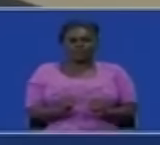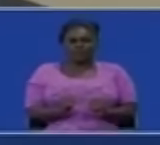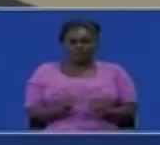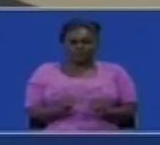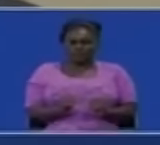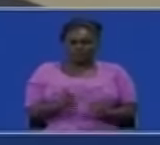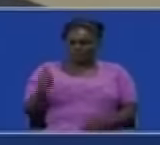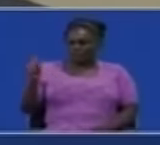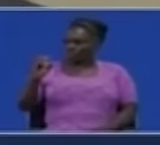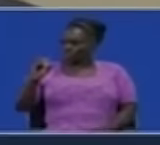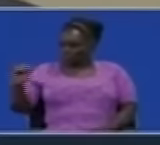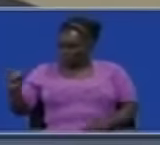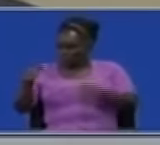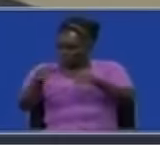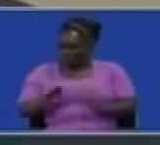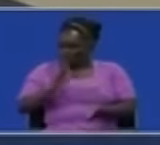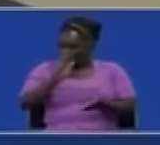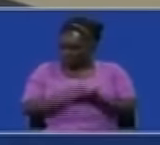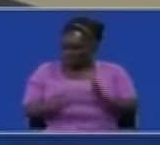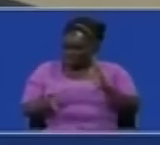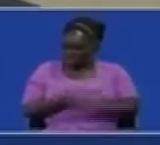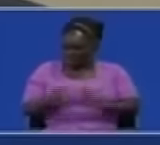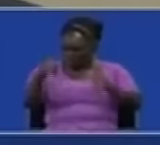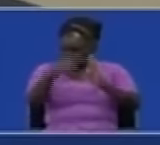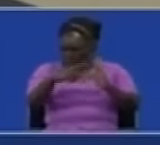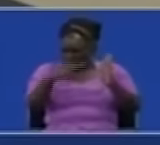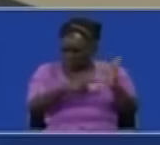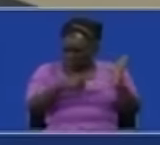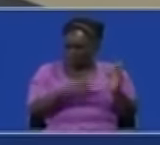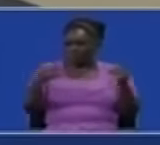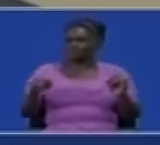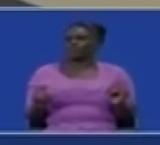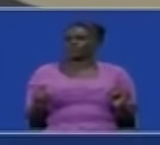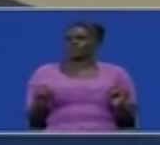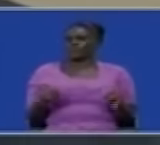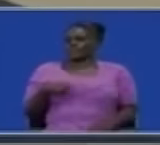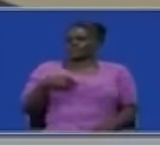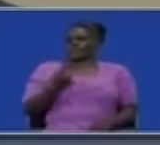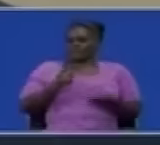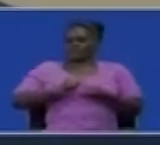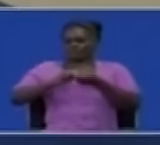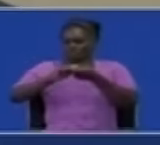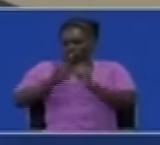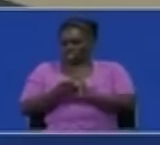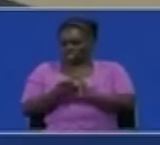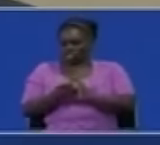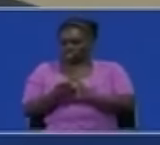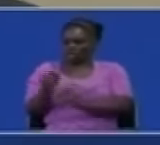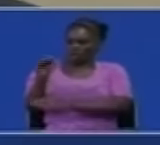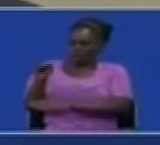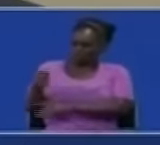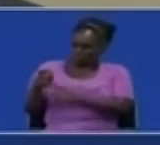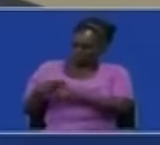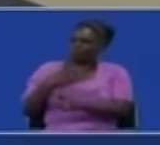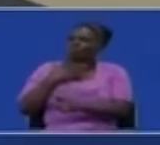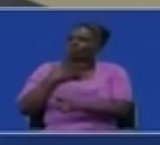Mark To without the fulfillment of those conditions, I will change my prayers from